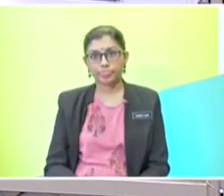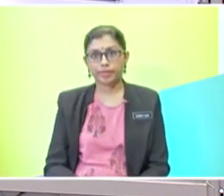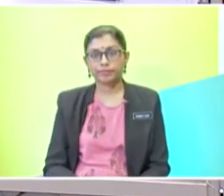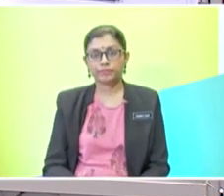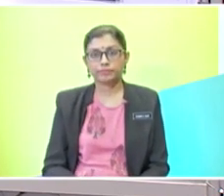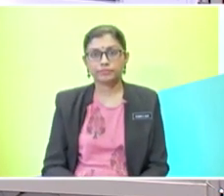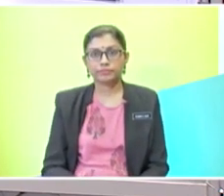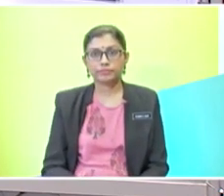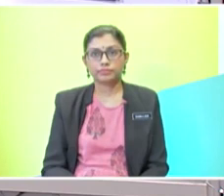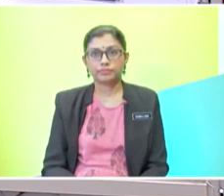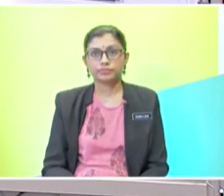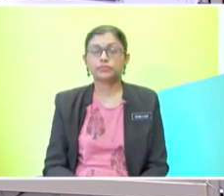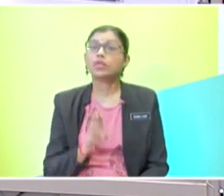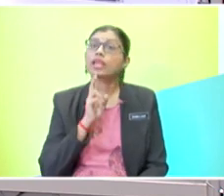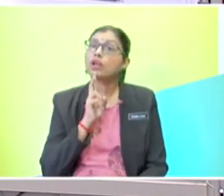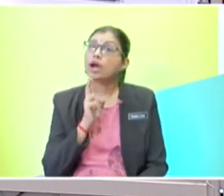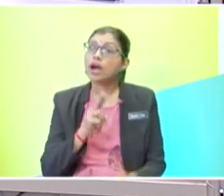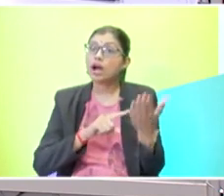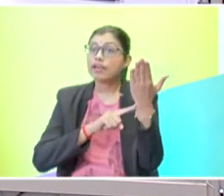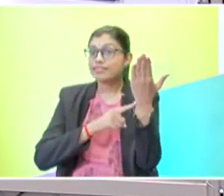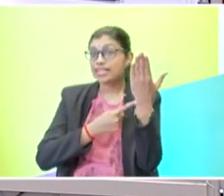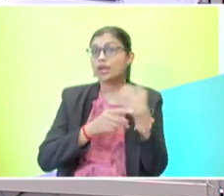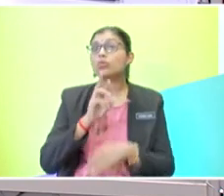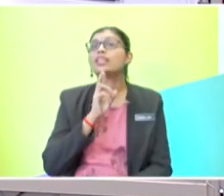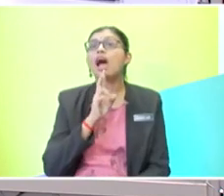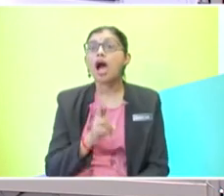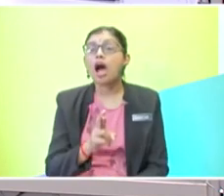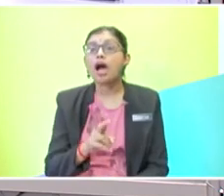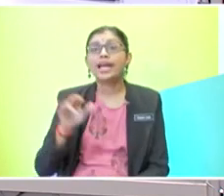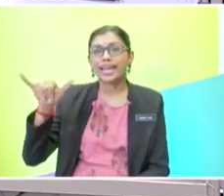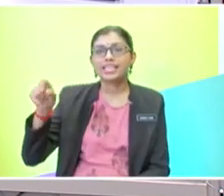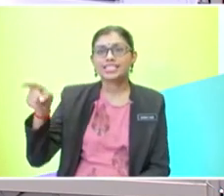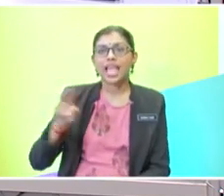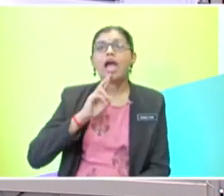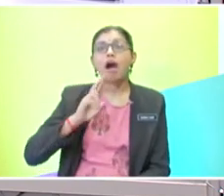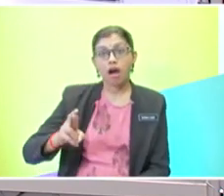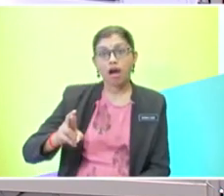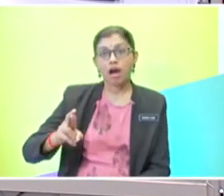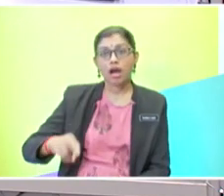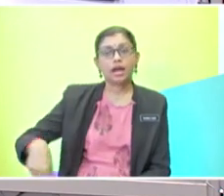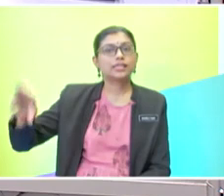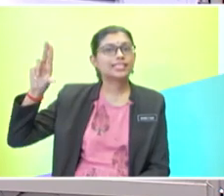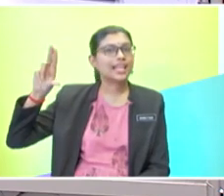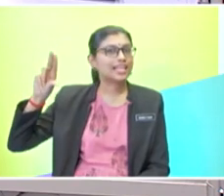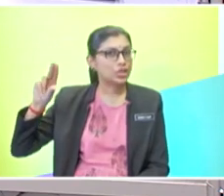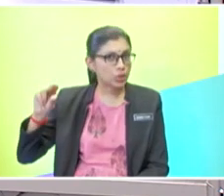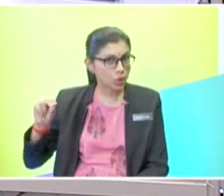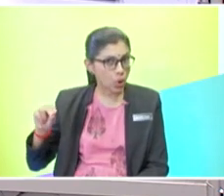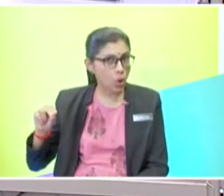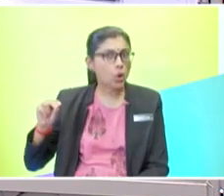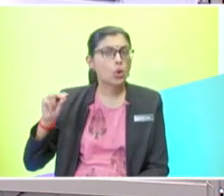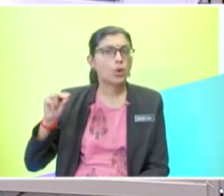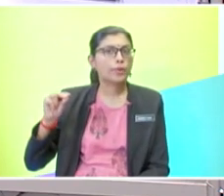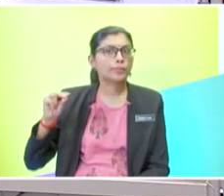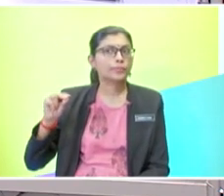If your response is positive for the are questions, then you can say, yes, there are, and if the response is negative, then you can say,